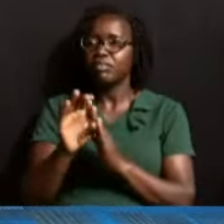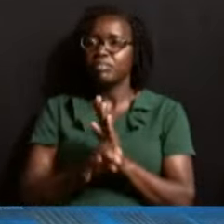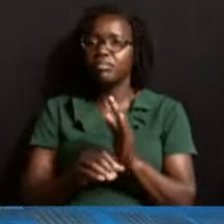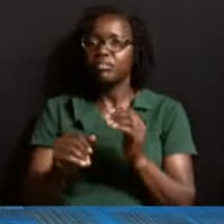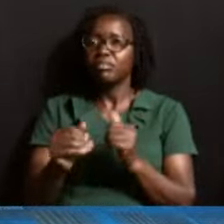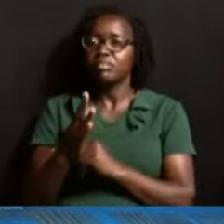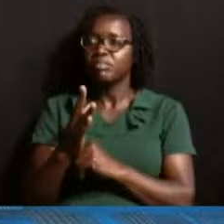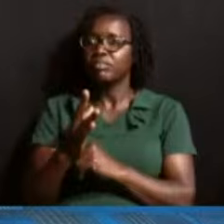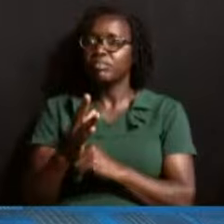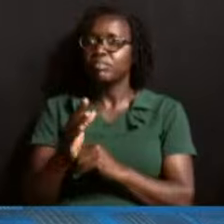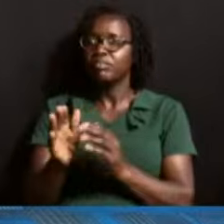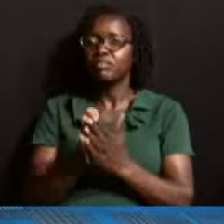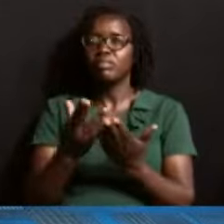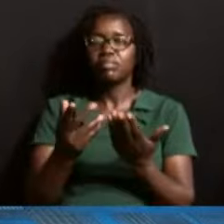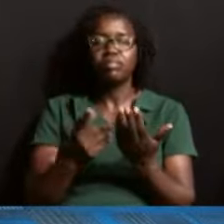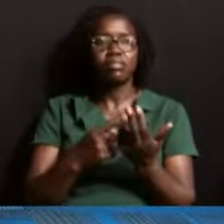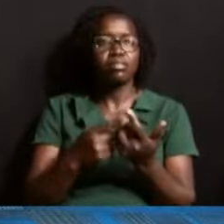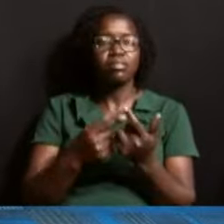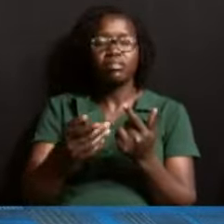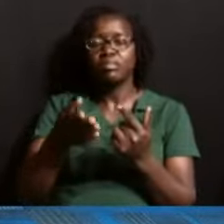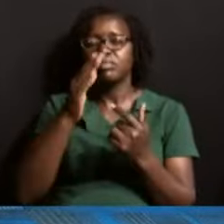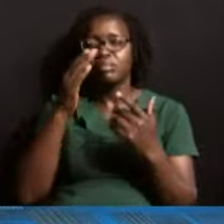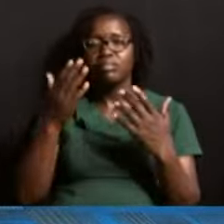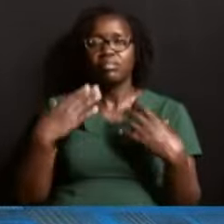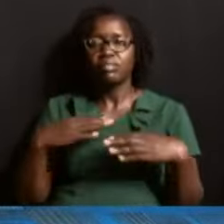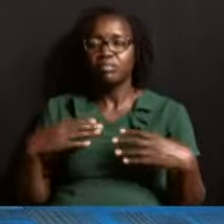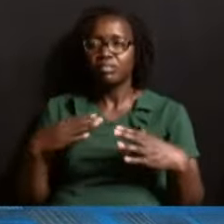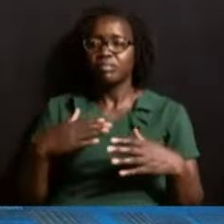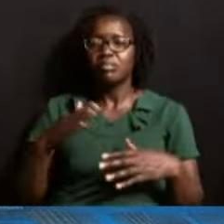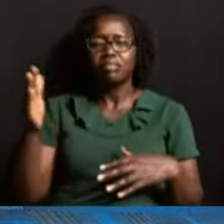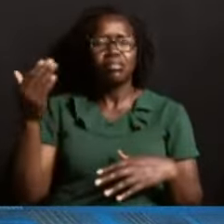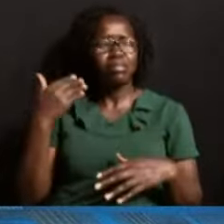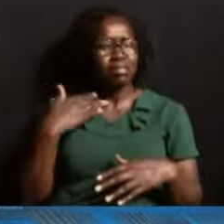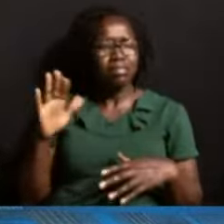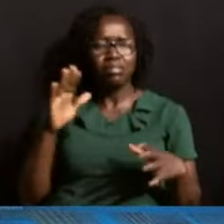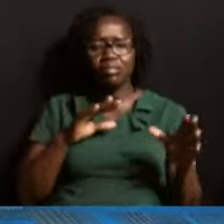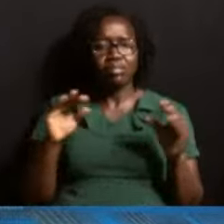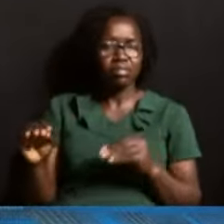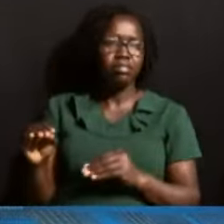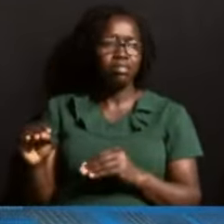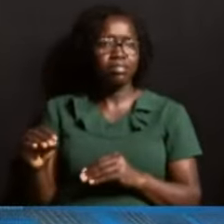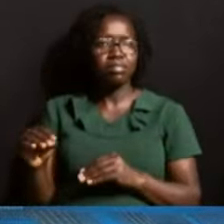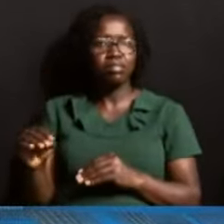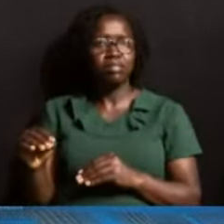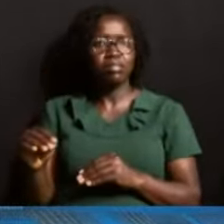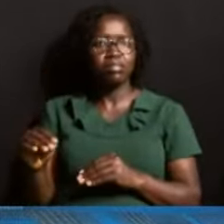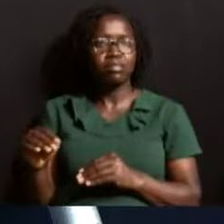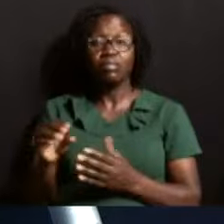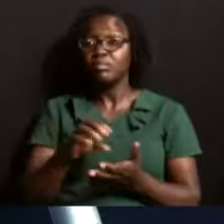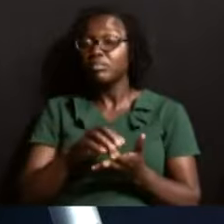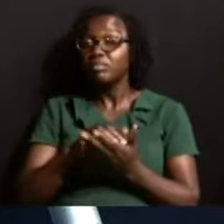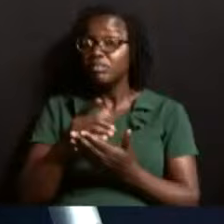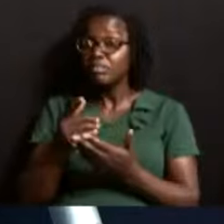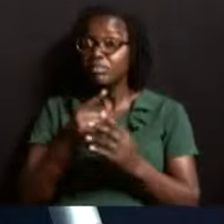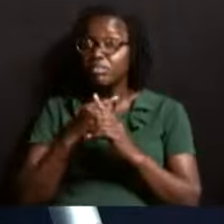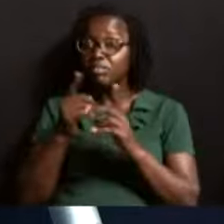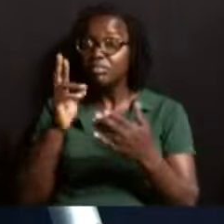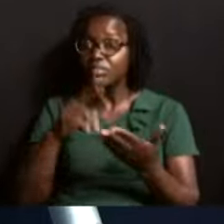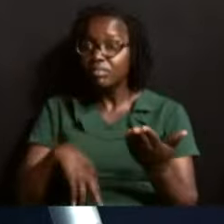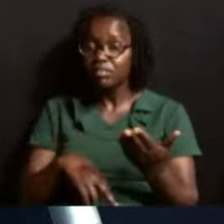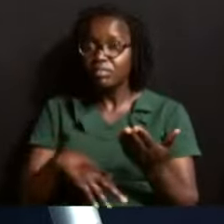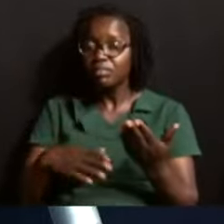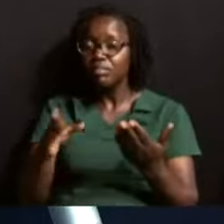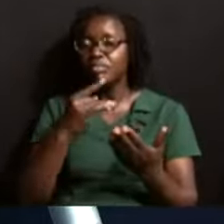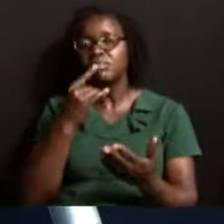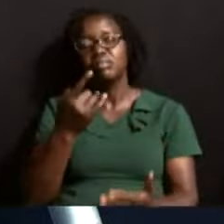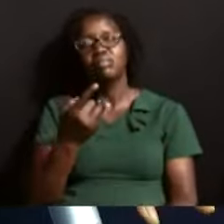of Numbers, God's people didn't want to move. What was the consequence? God says to